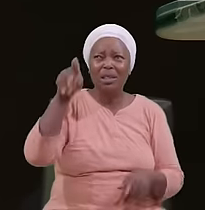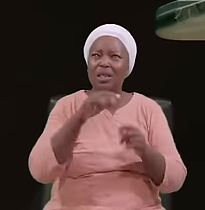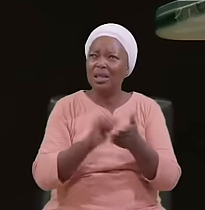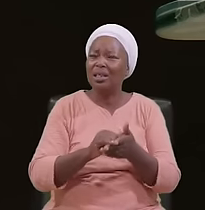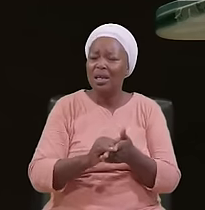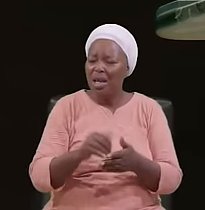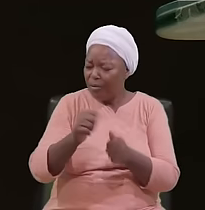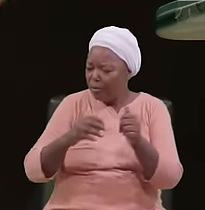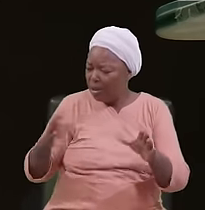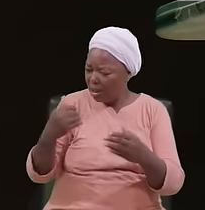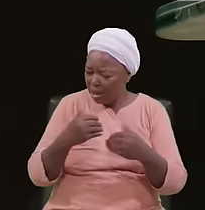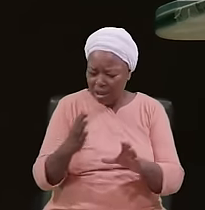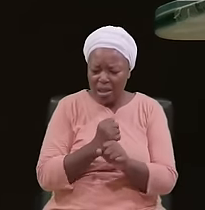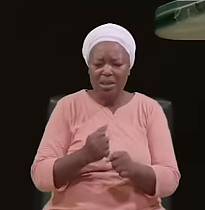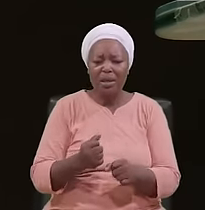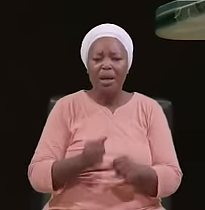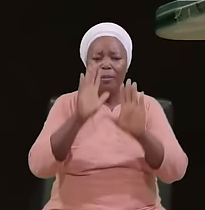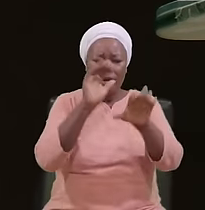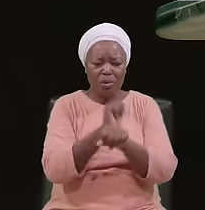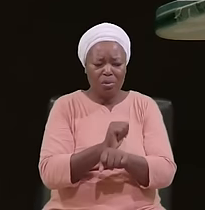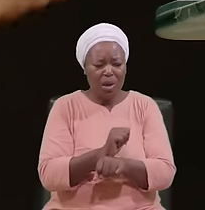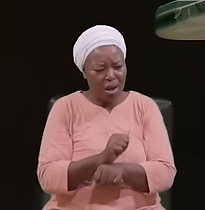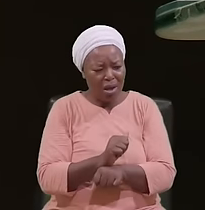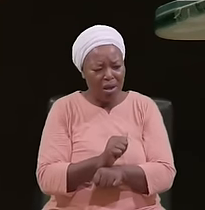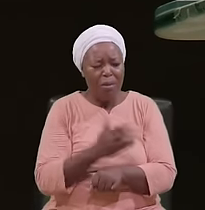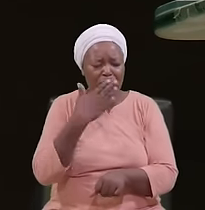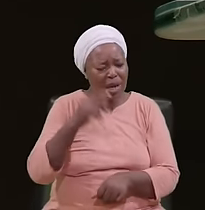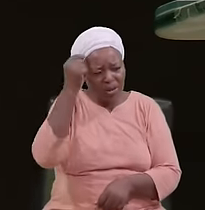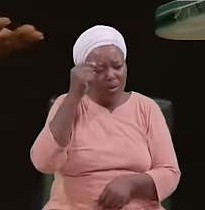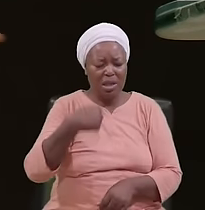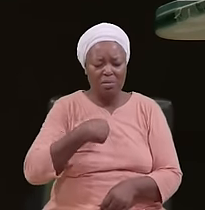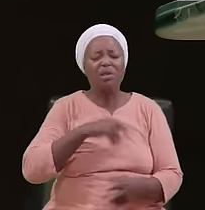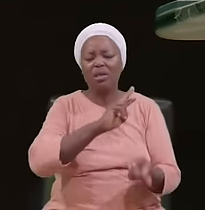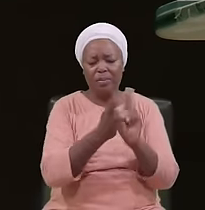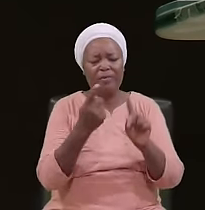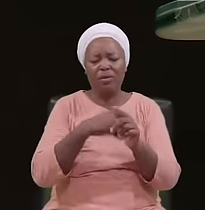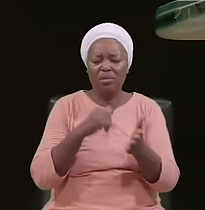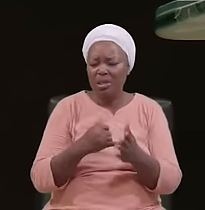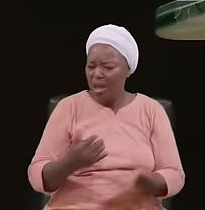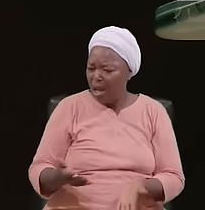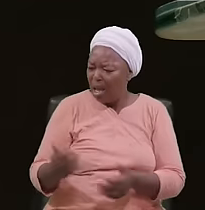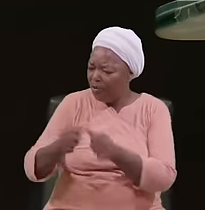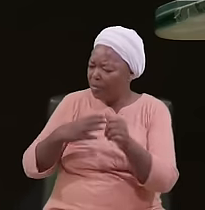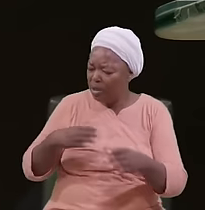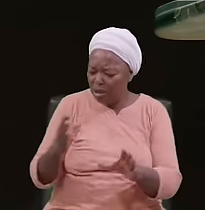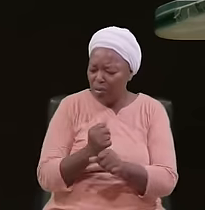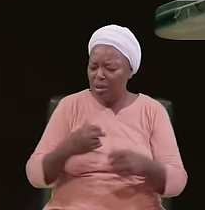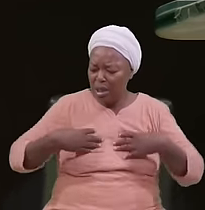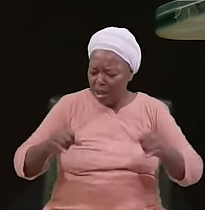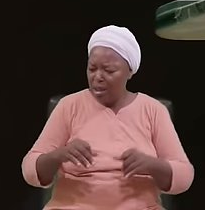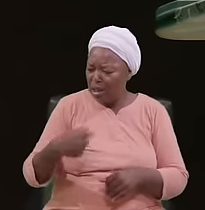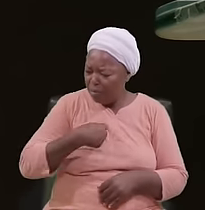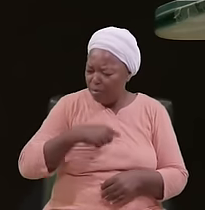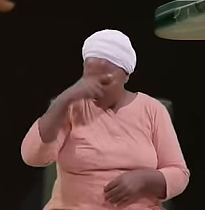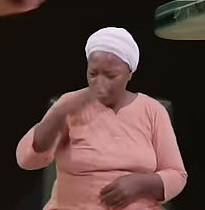get. Bad thoughts, I repent. What did I think? Everybody will get healed and I will not get healed. Bad thoughts, or